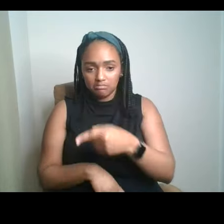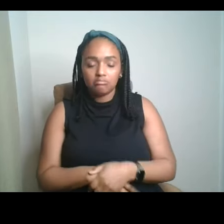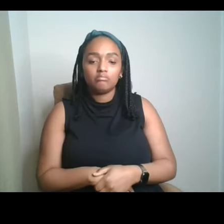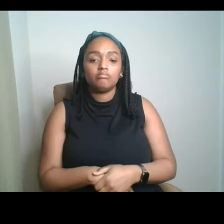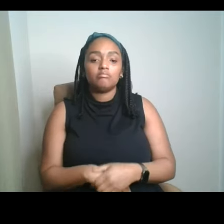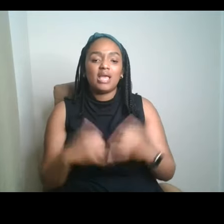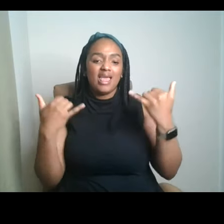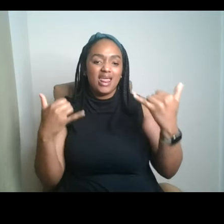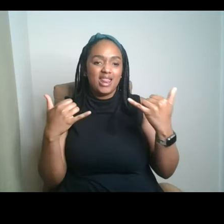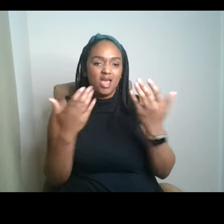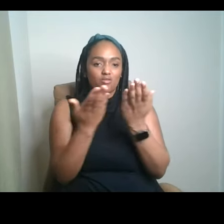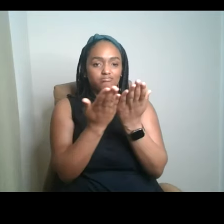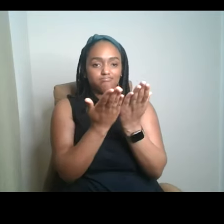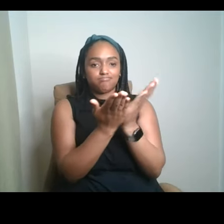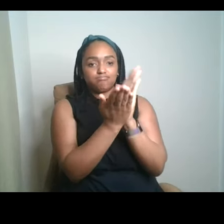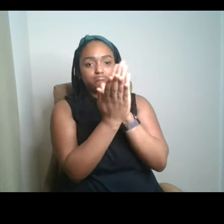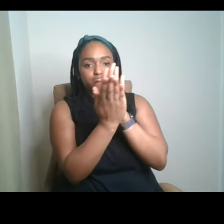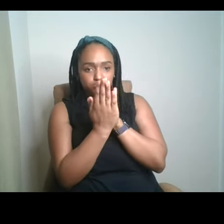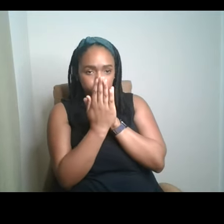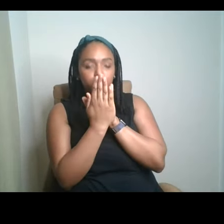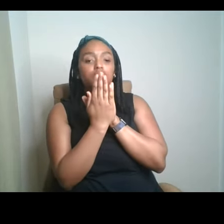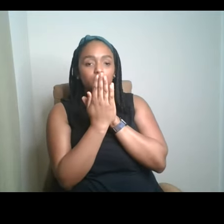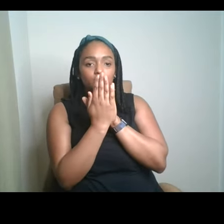the pattern is on the inside.